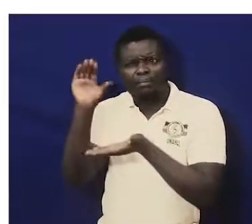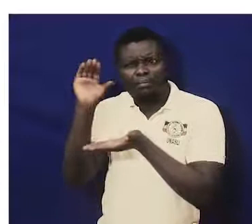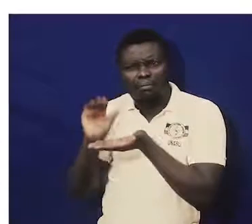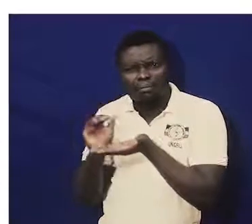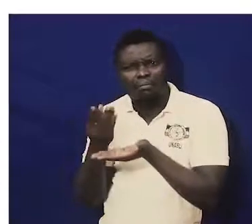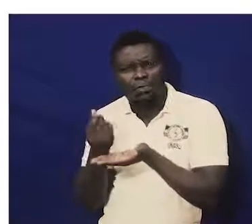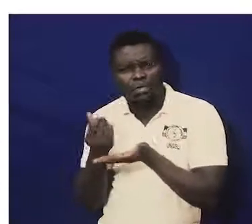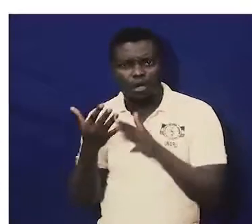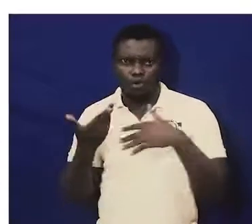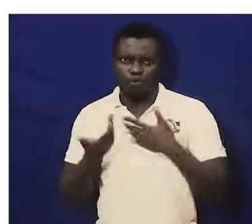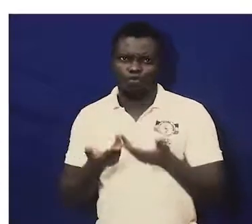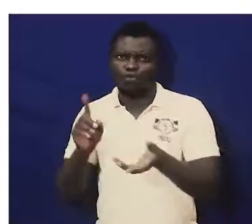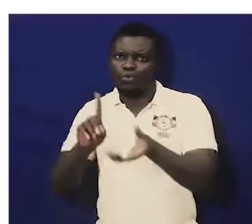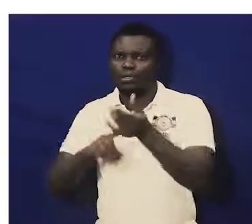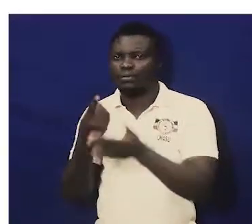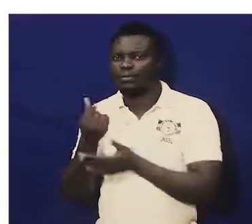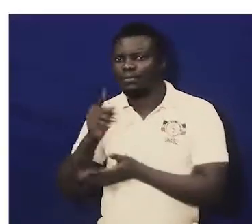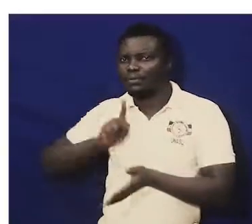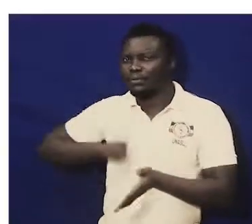profit?